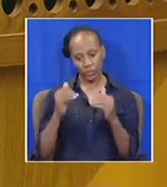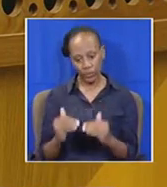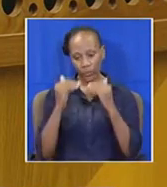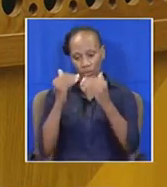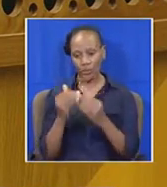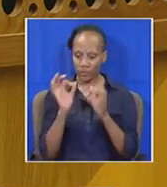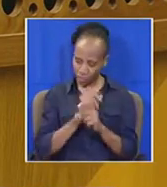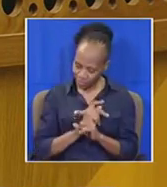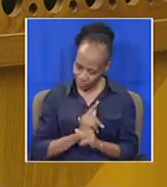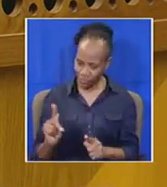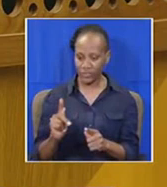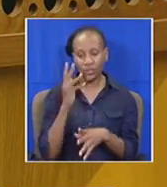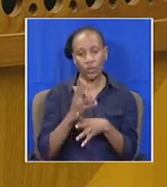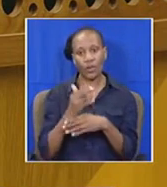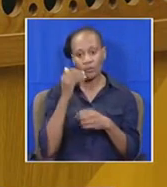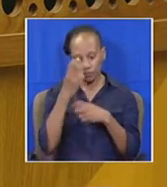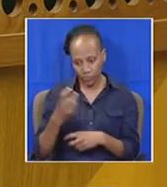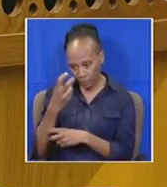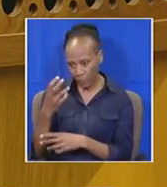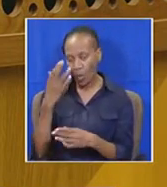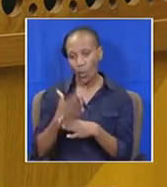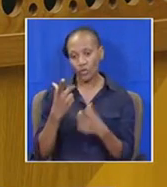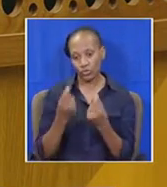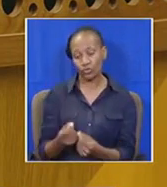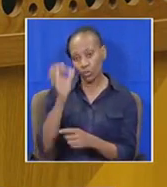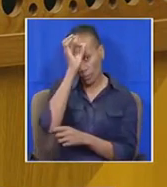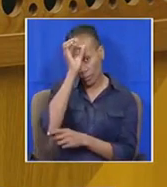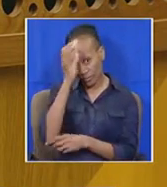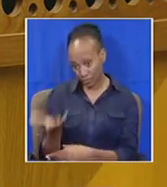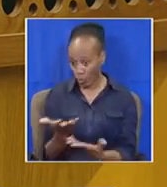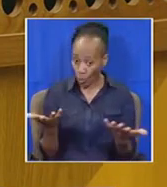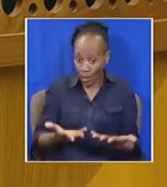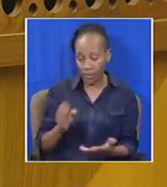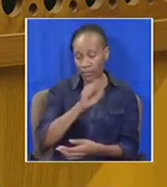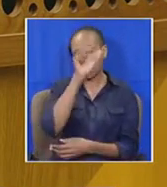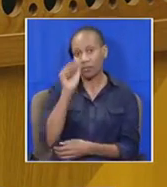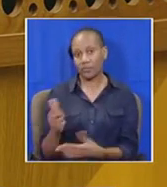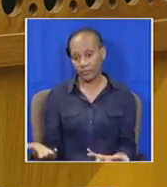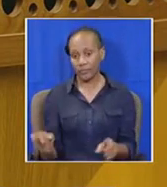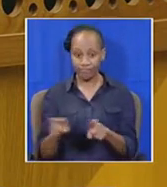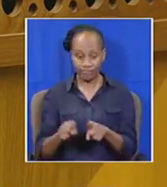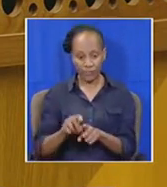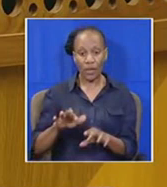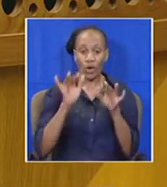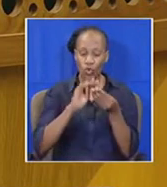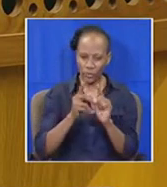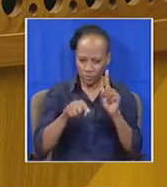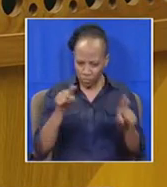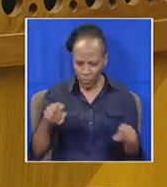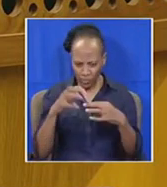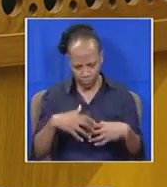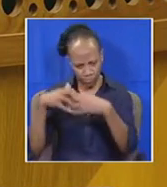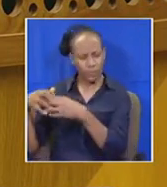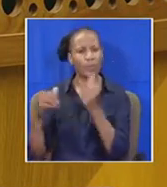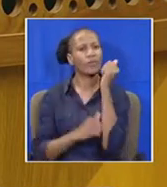and professional policing in South Africa. We also call on our communities to strengthen structures such as